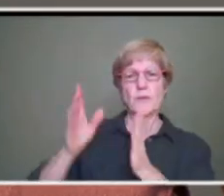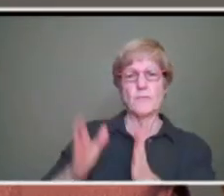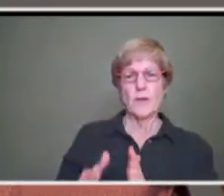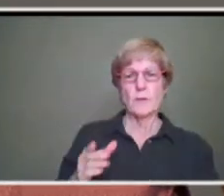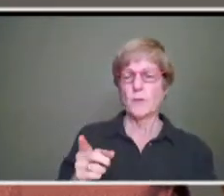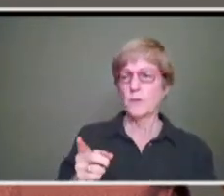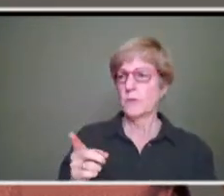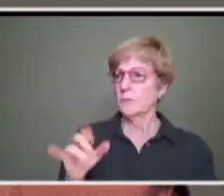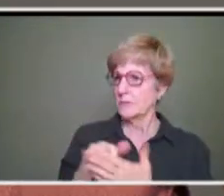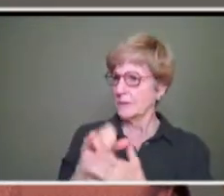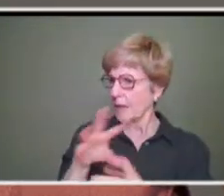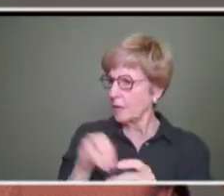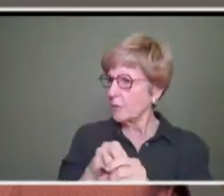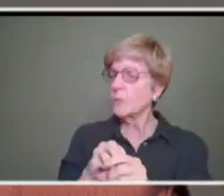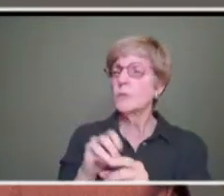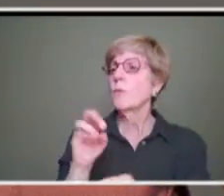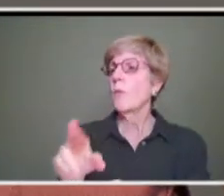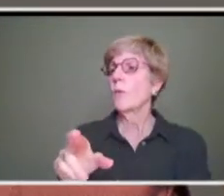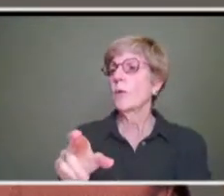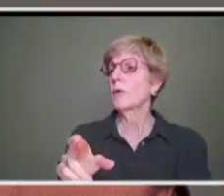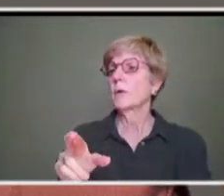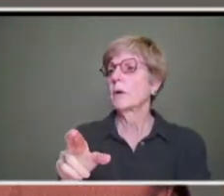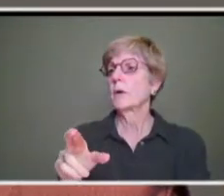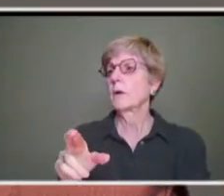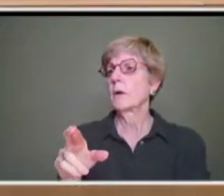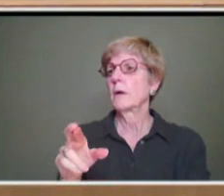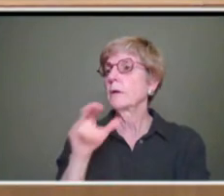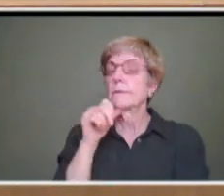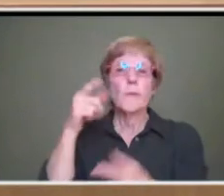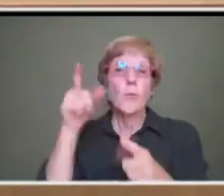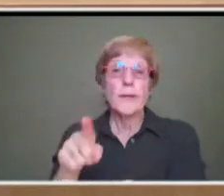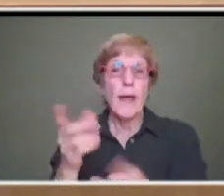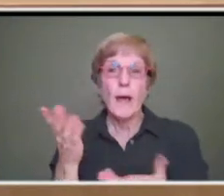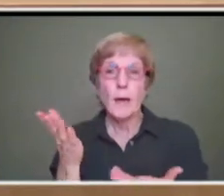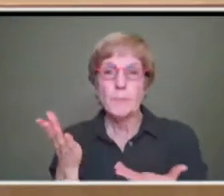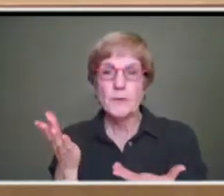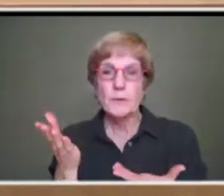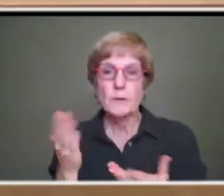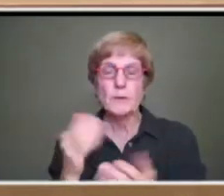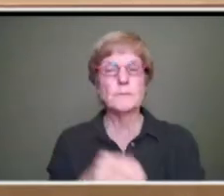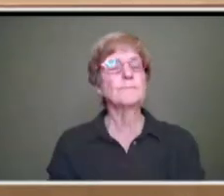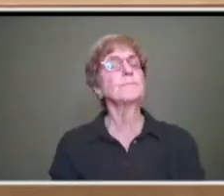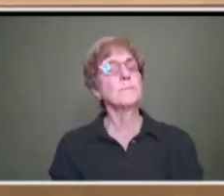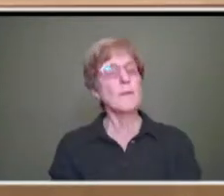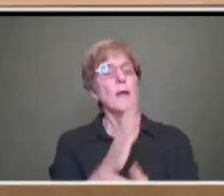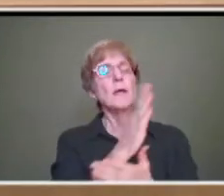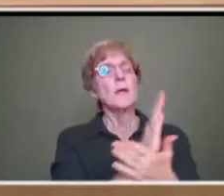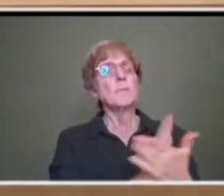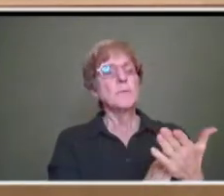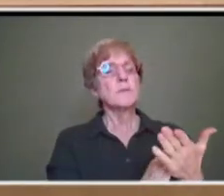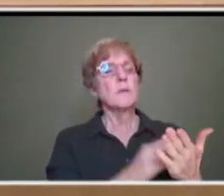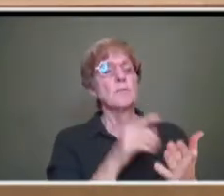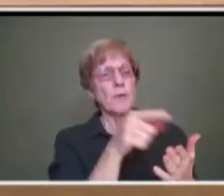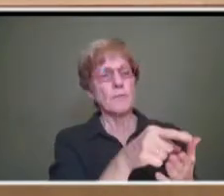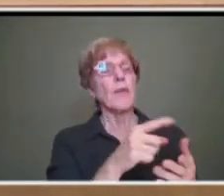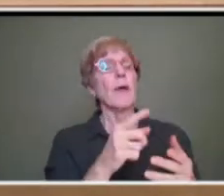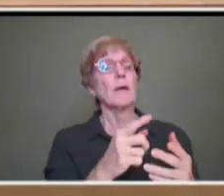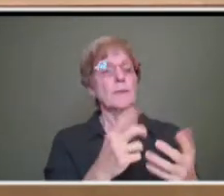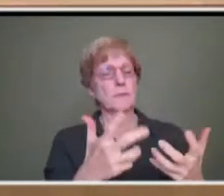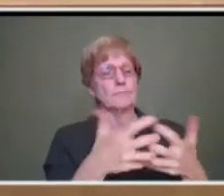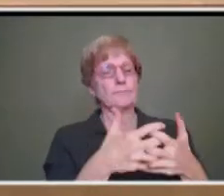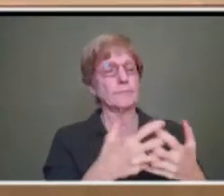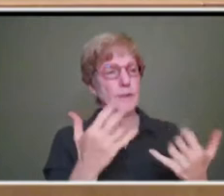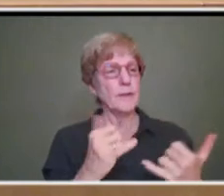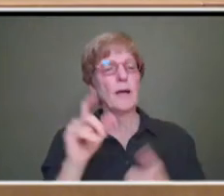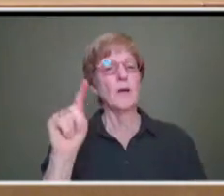somewhere or are those things things that would just otherwise not occur yeah so there are some elements of that built in similar to how we have now with